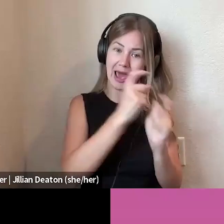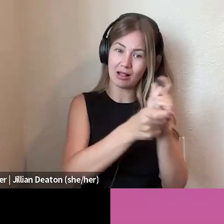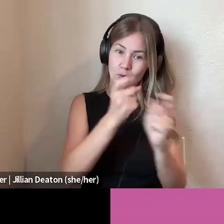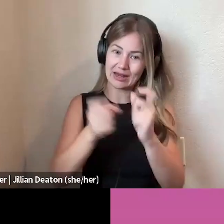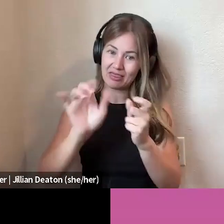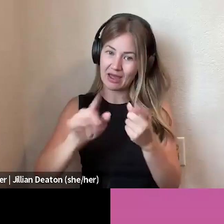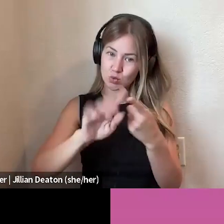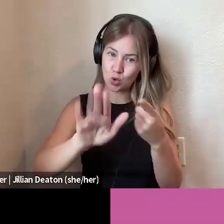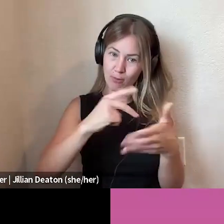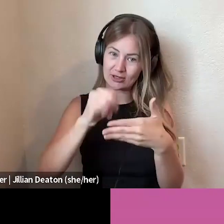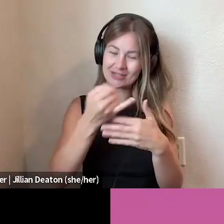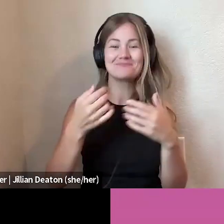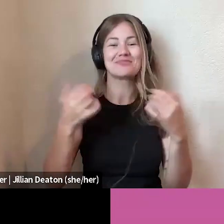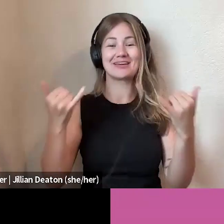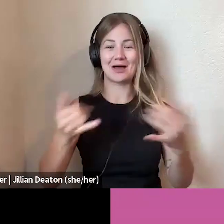project.